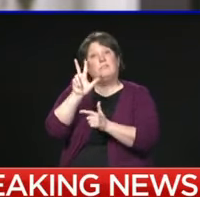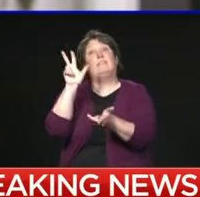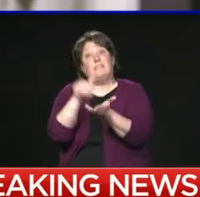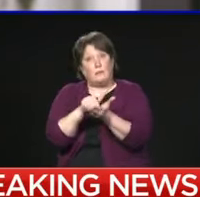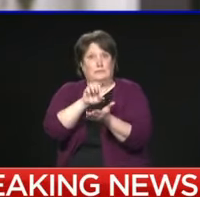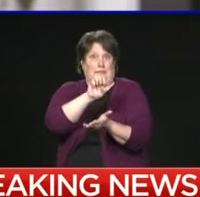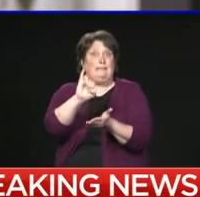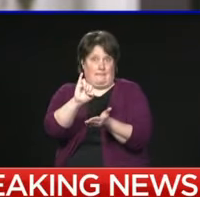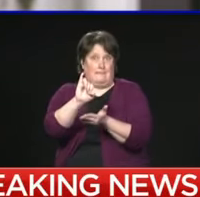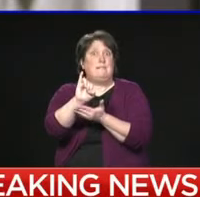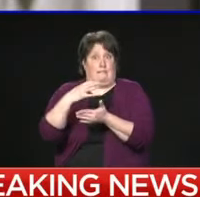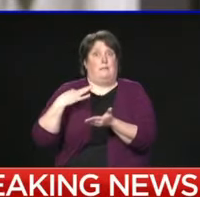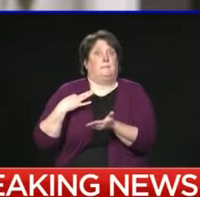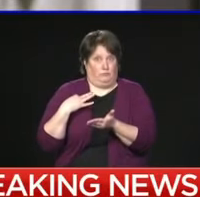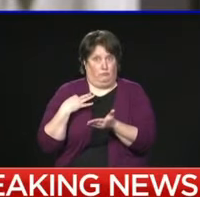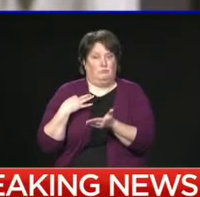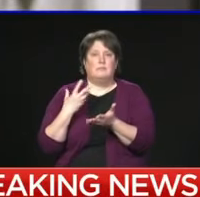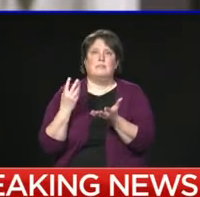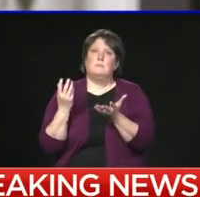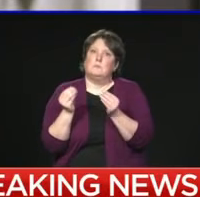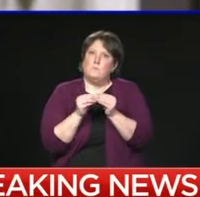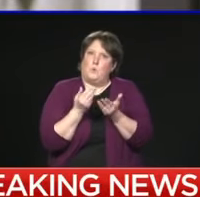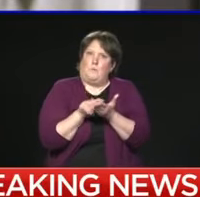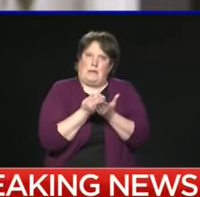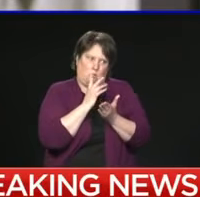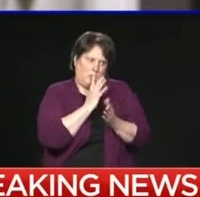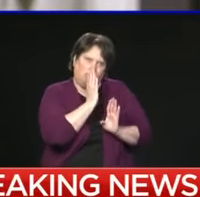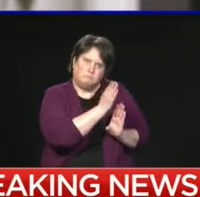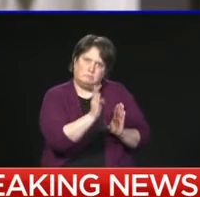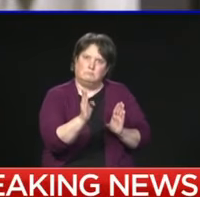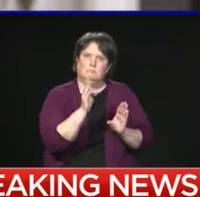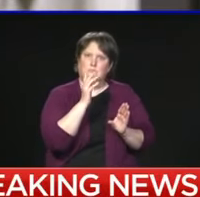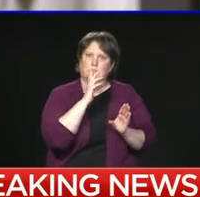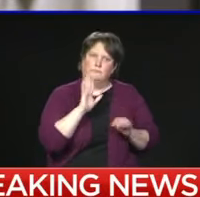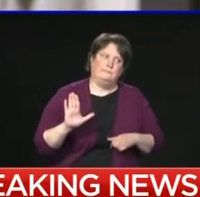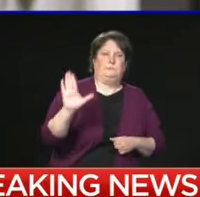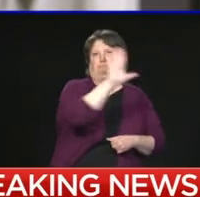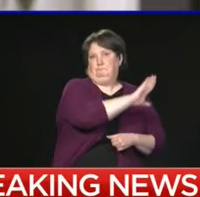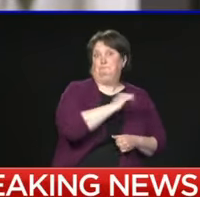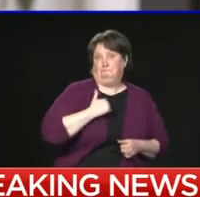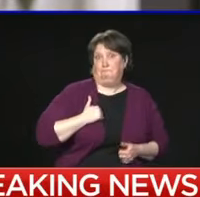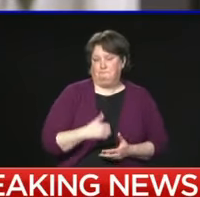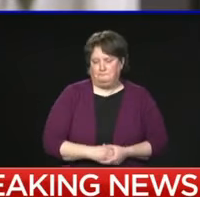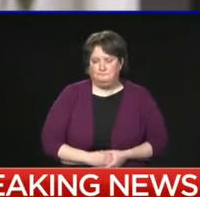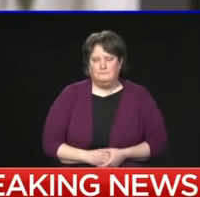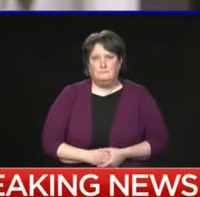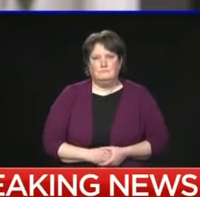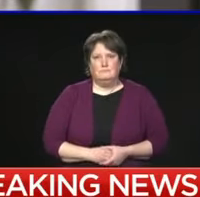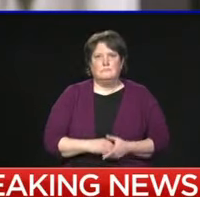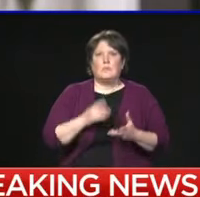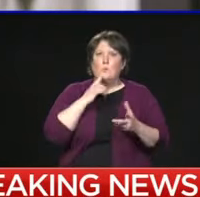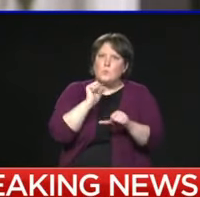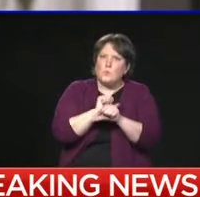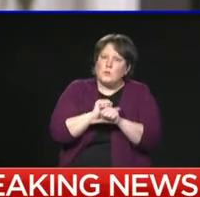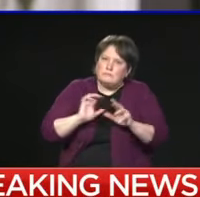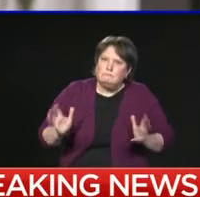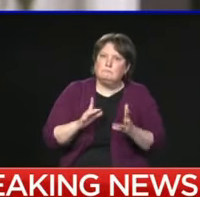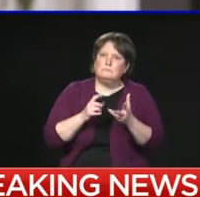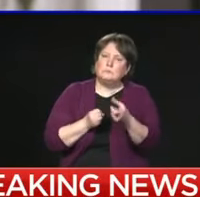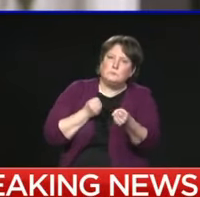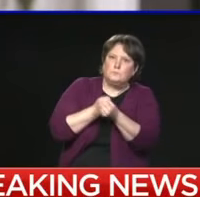insurance claims. That means more money will go directly to people right across the country. We're working to get you the support